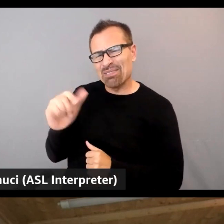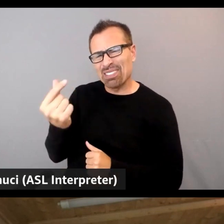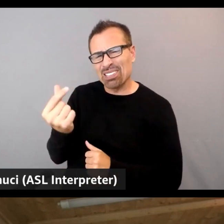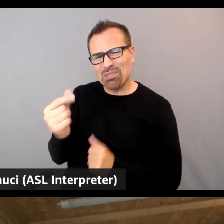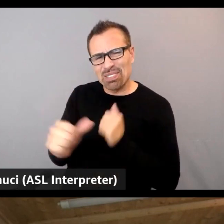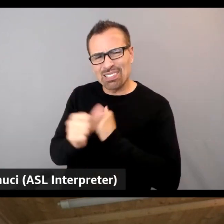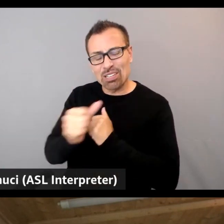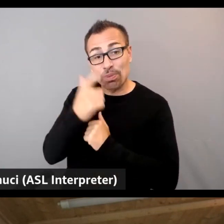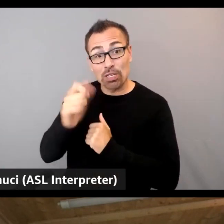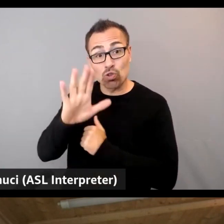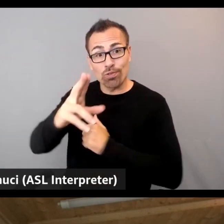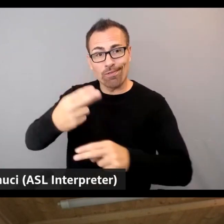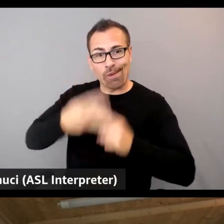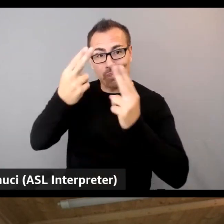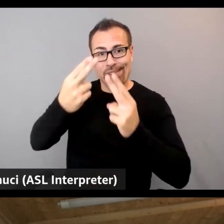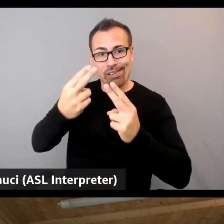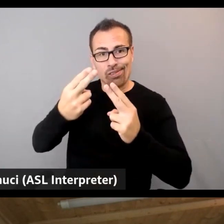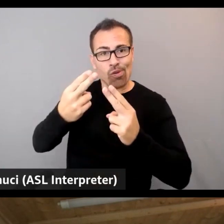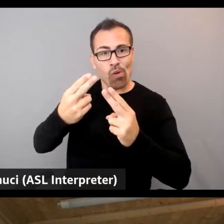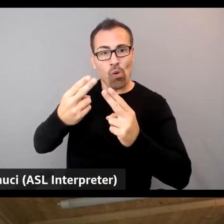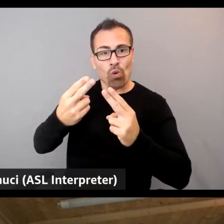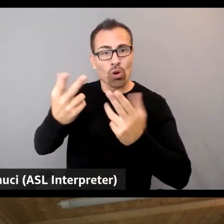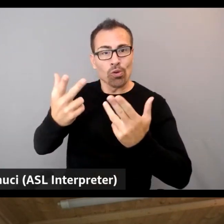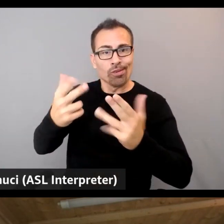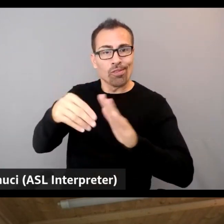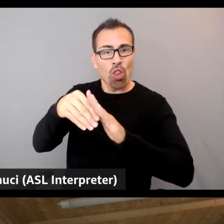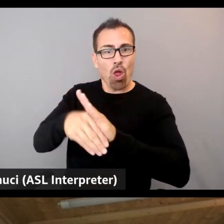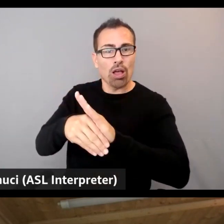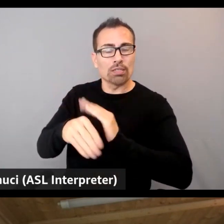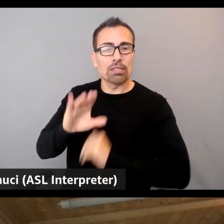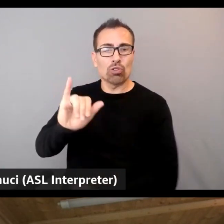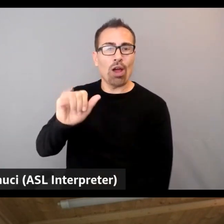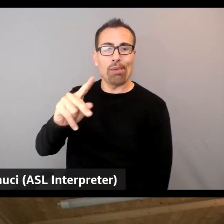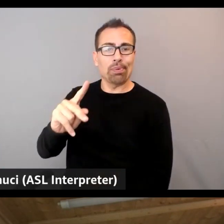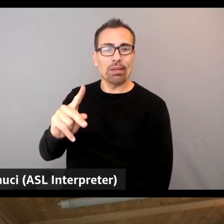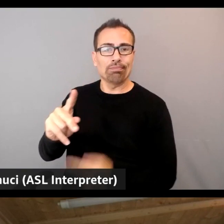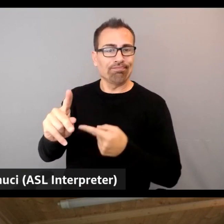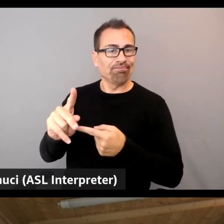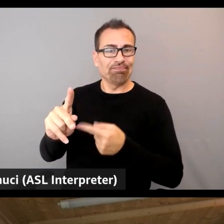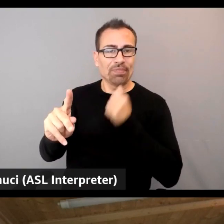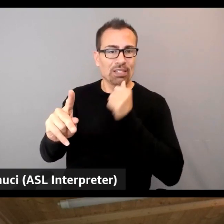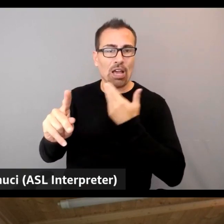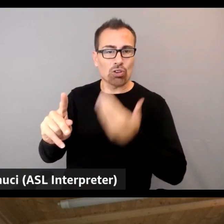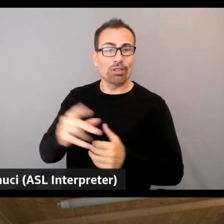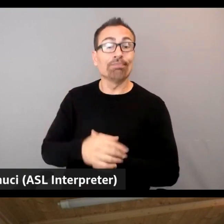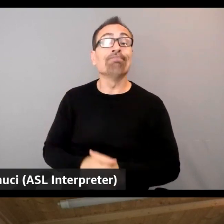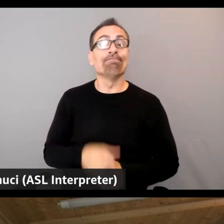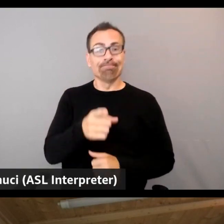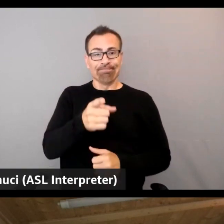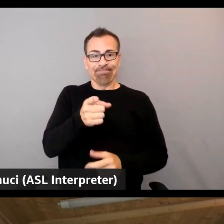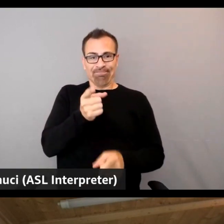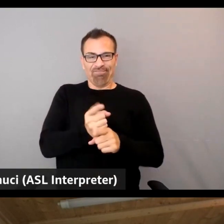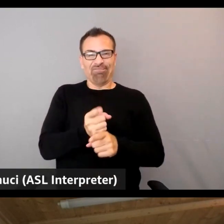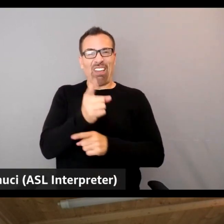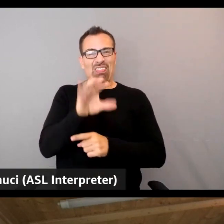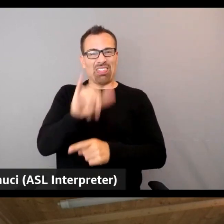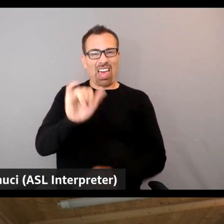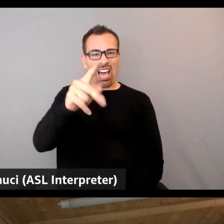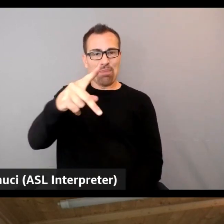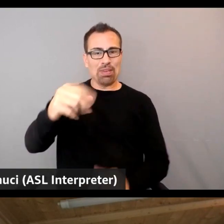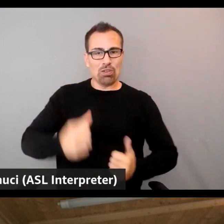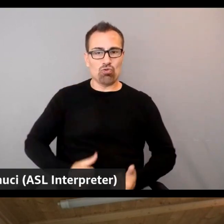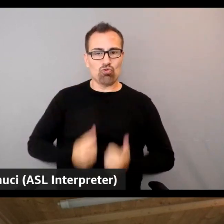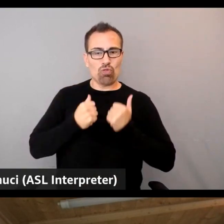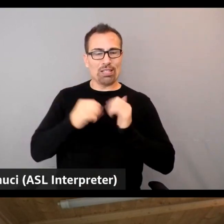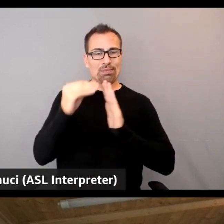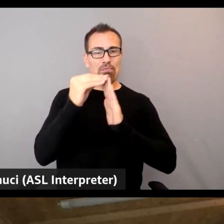reputation, that IP might be not good for a while. So no, that IP goes on a block list, and